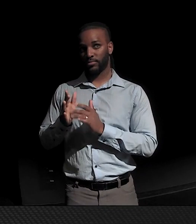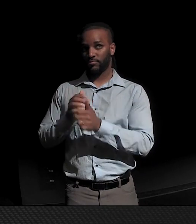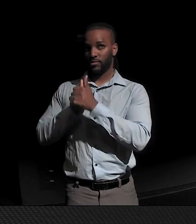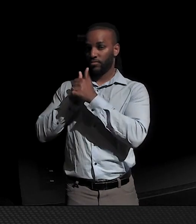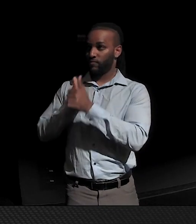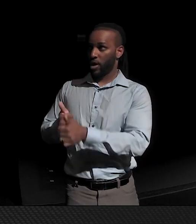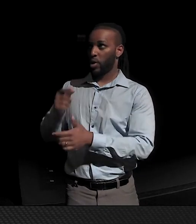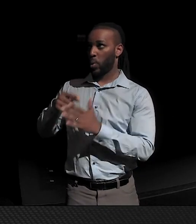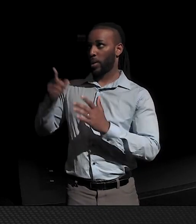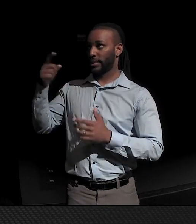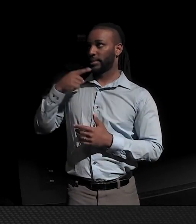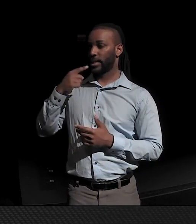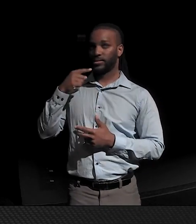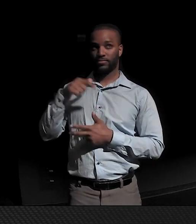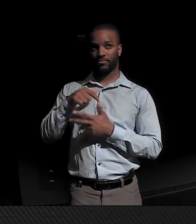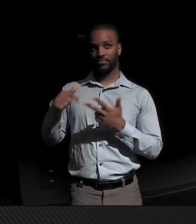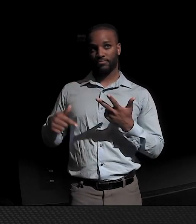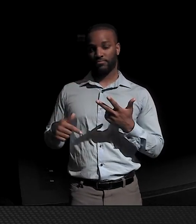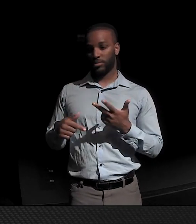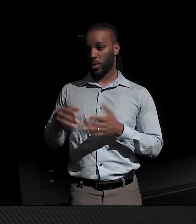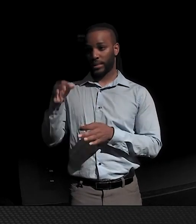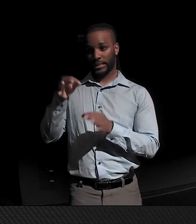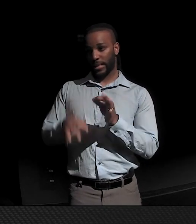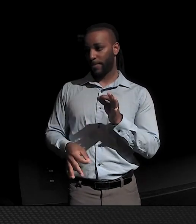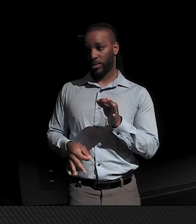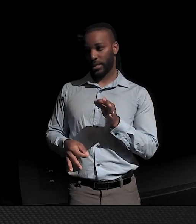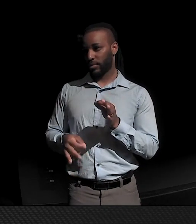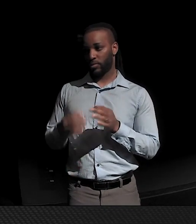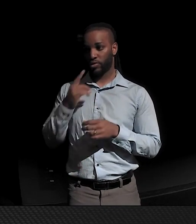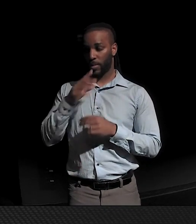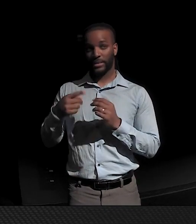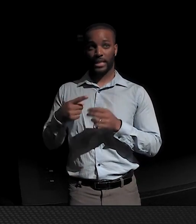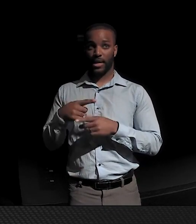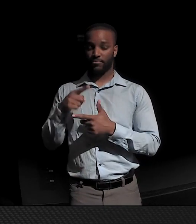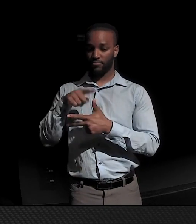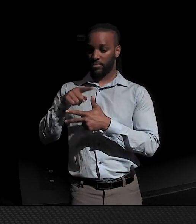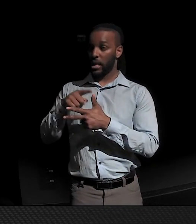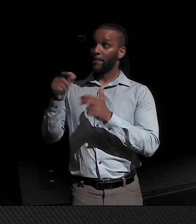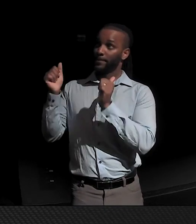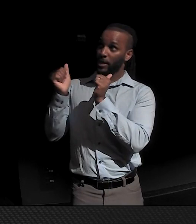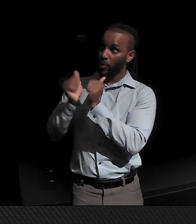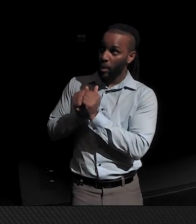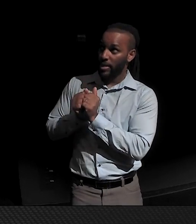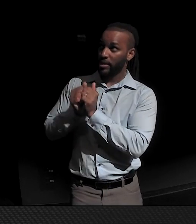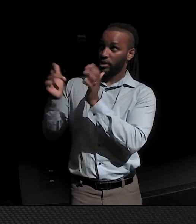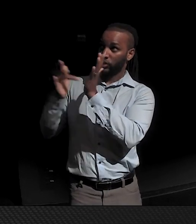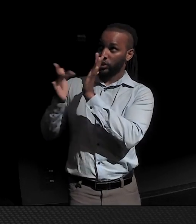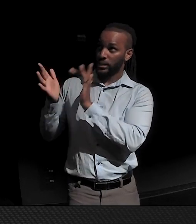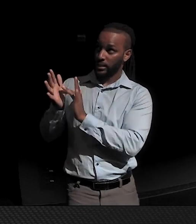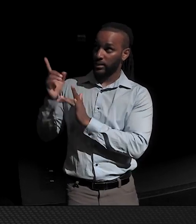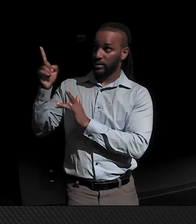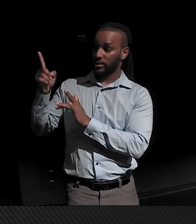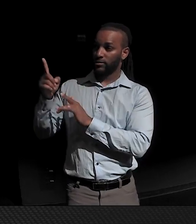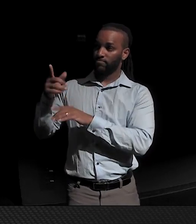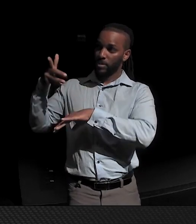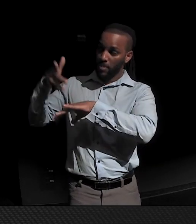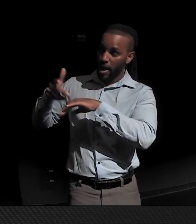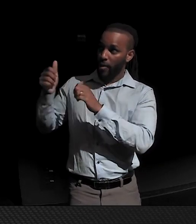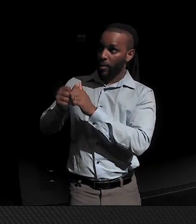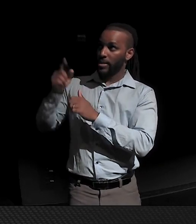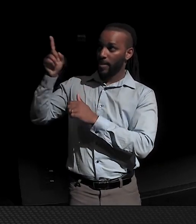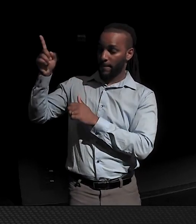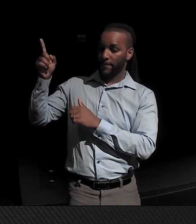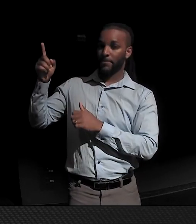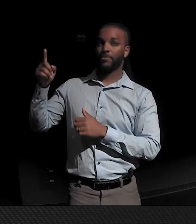said, right? It's a simple thing of what we're talking about today. Be with Jesus. Abide in Jesus. I'm the branch. You